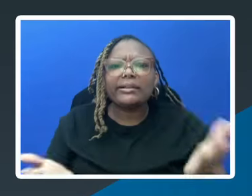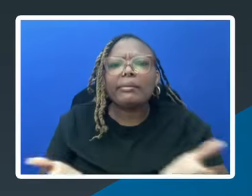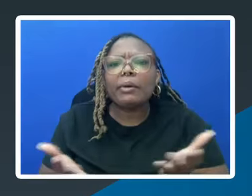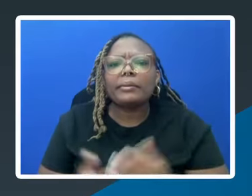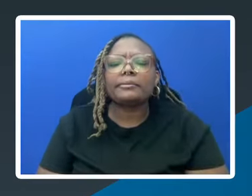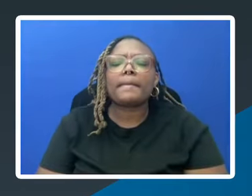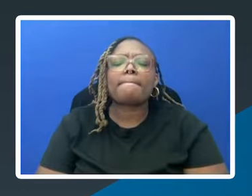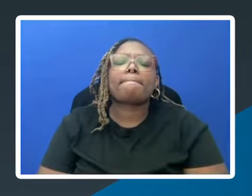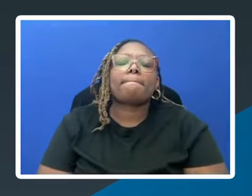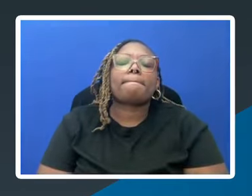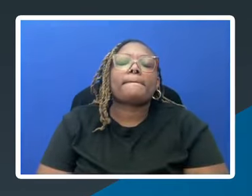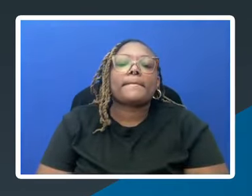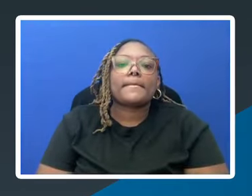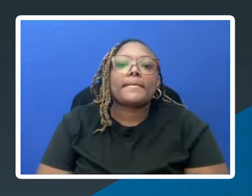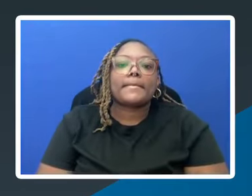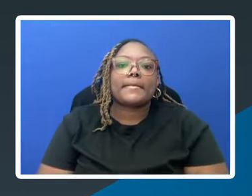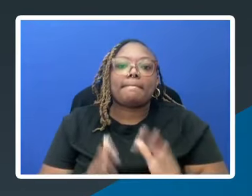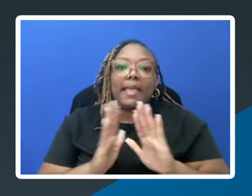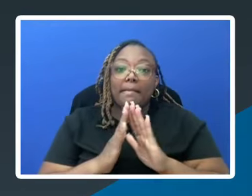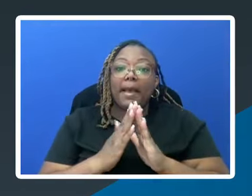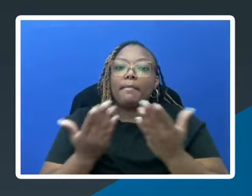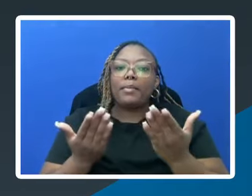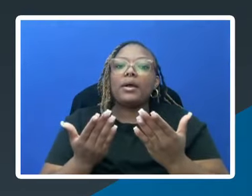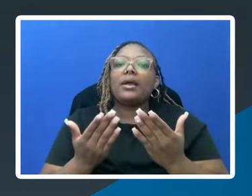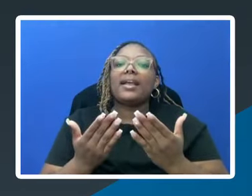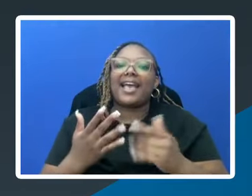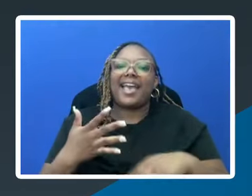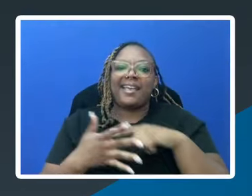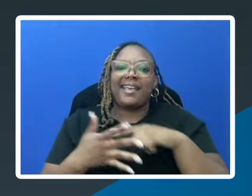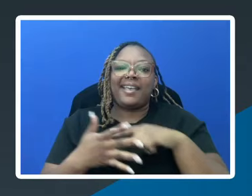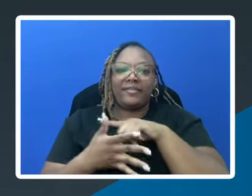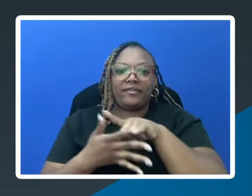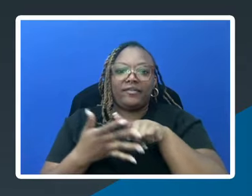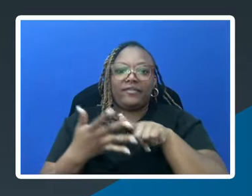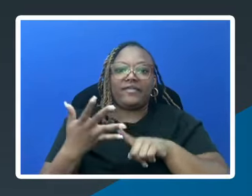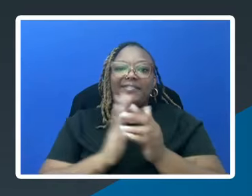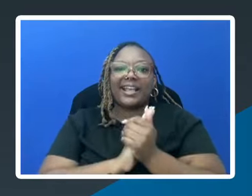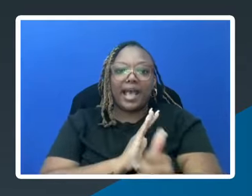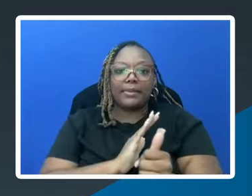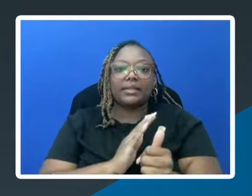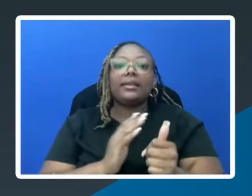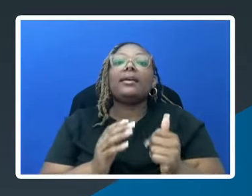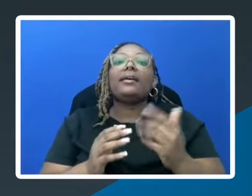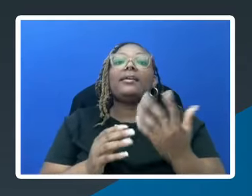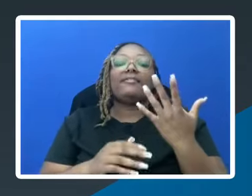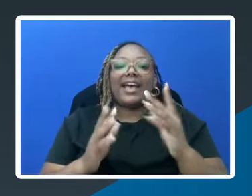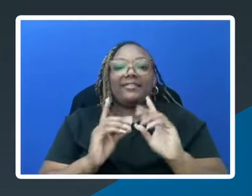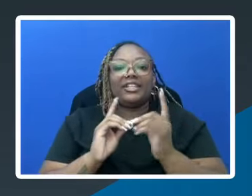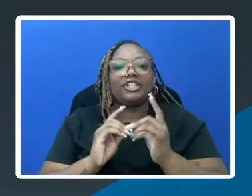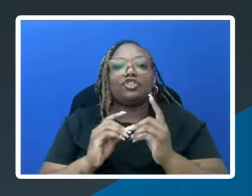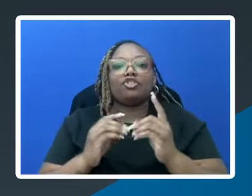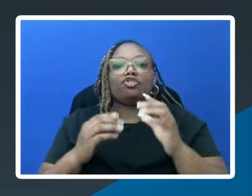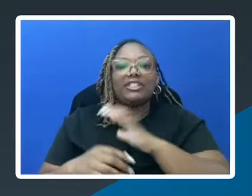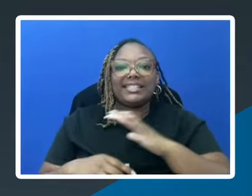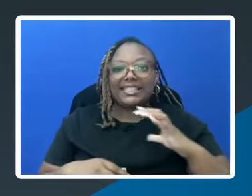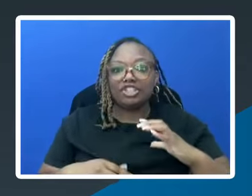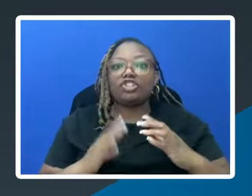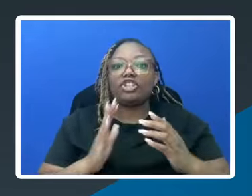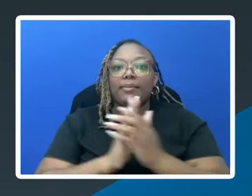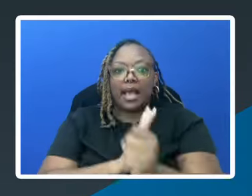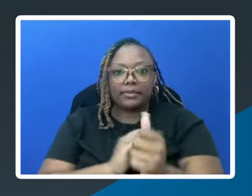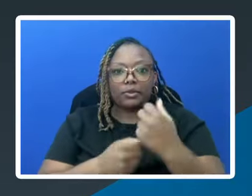In my book, In Digital for Good, I bring up five digital citizenship competencies that we want to make sure all